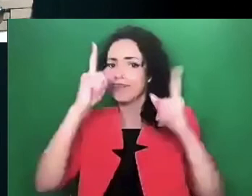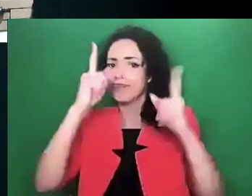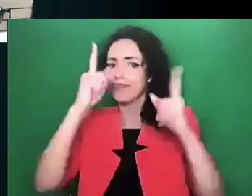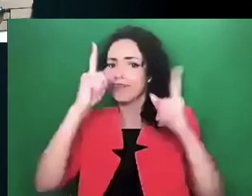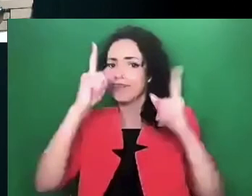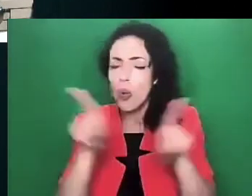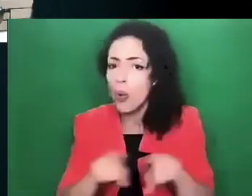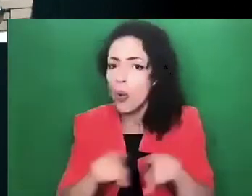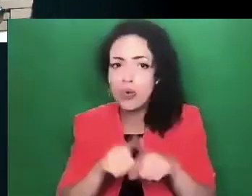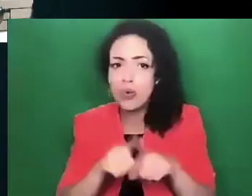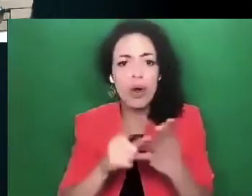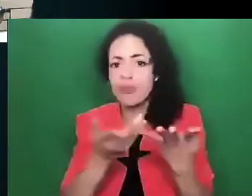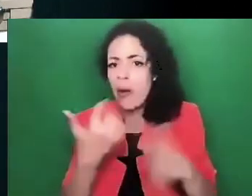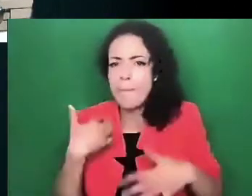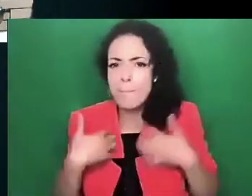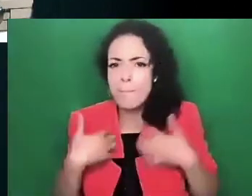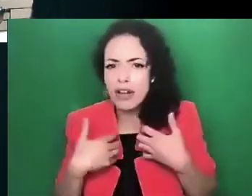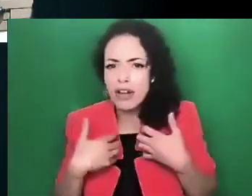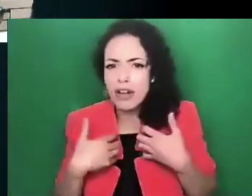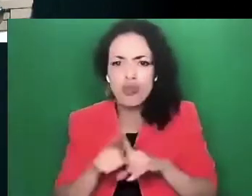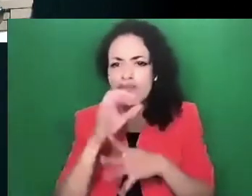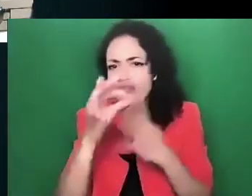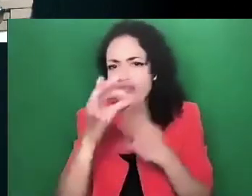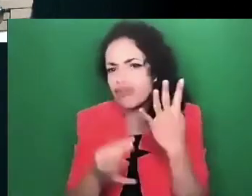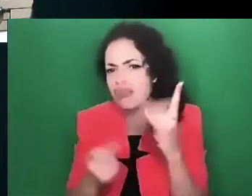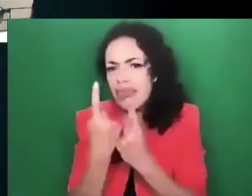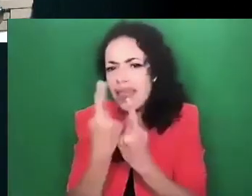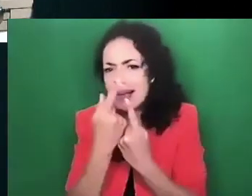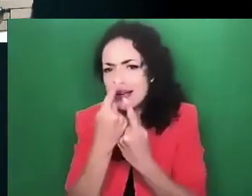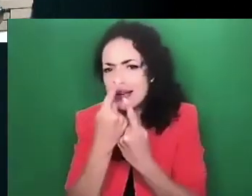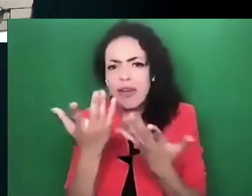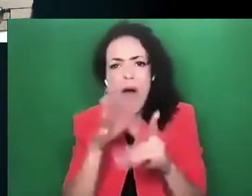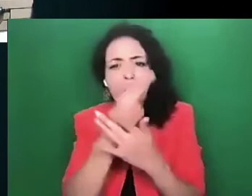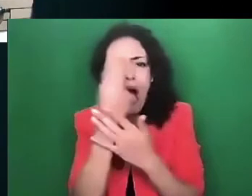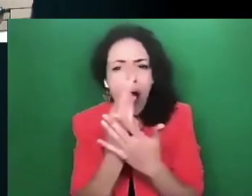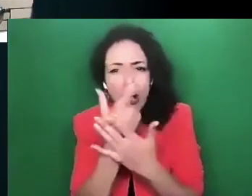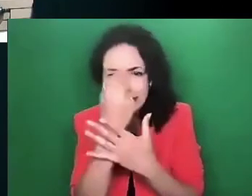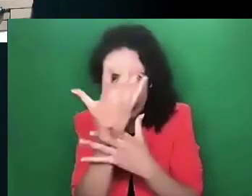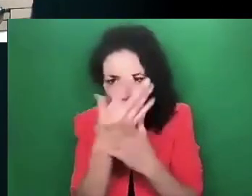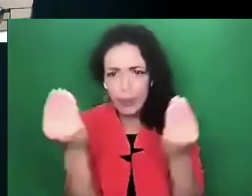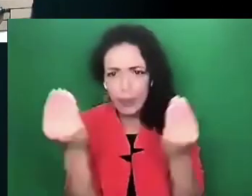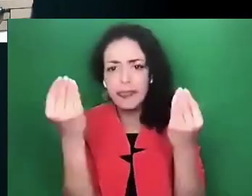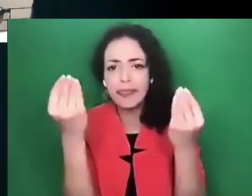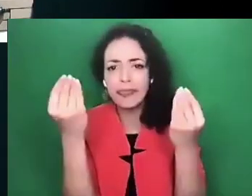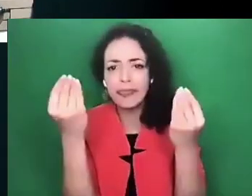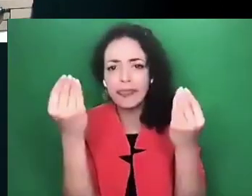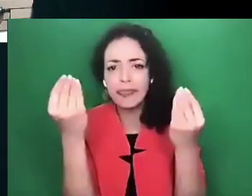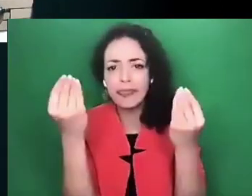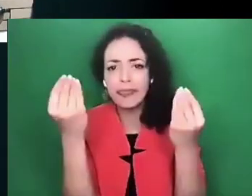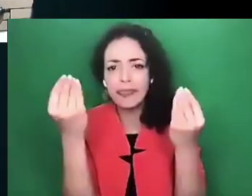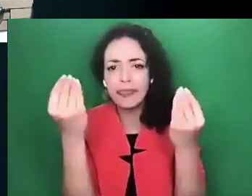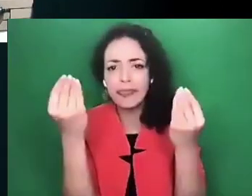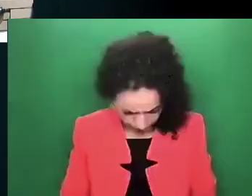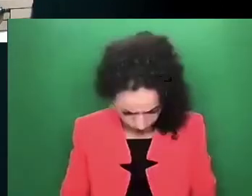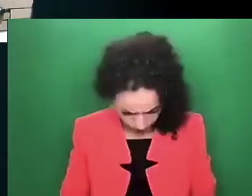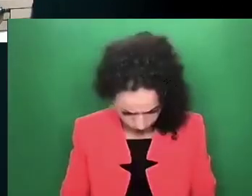can disappear. And I'm wondering what you talk in your work about exploring